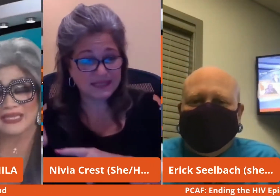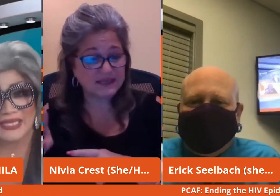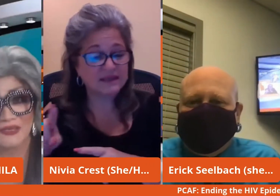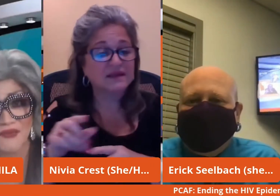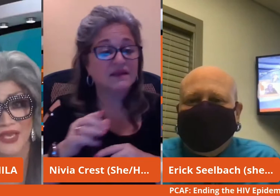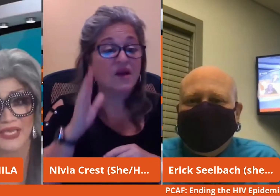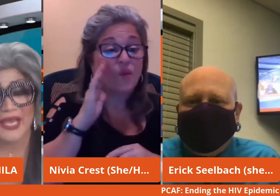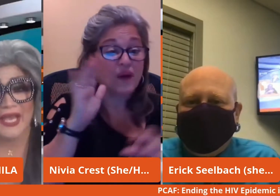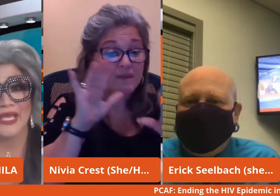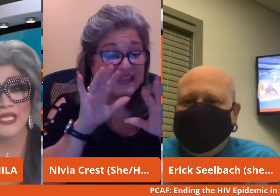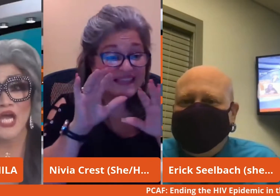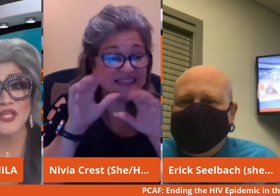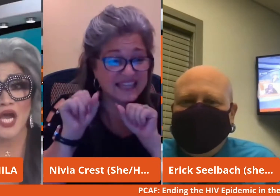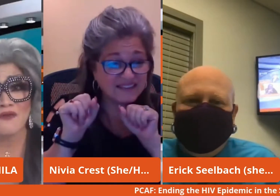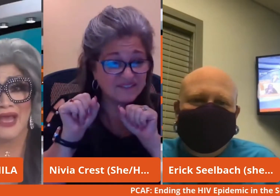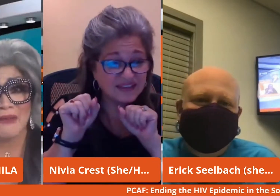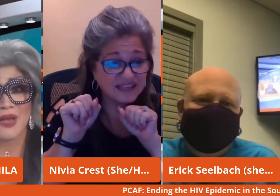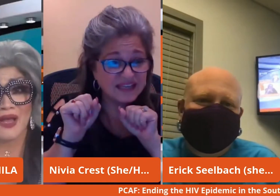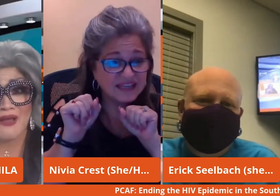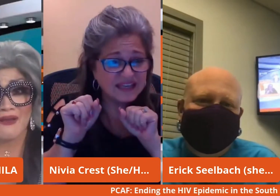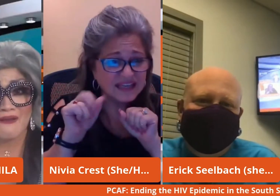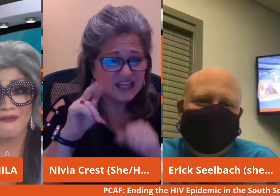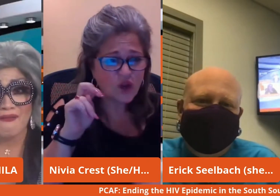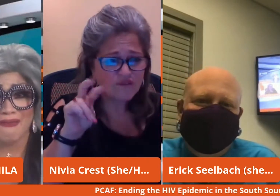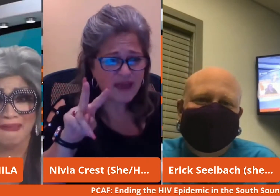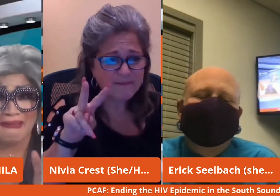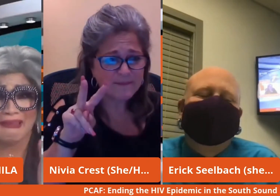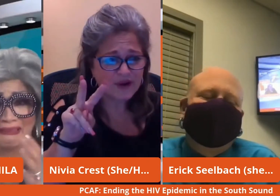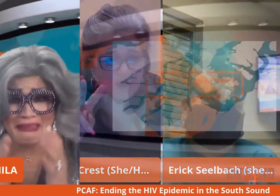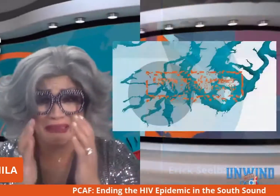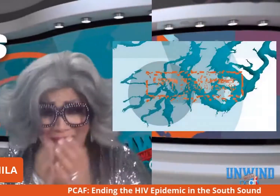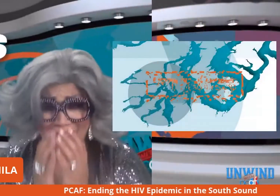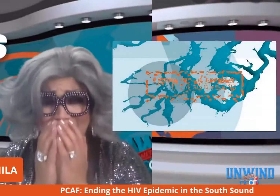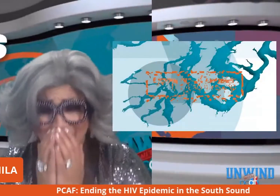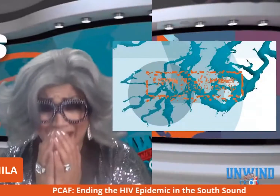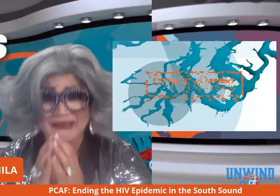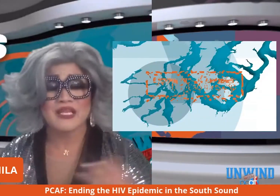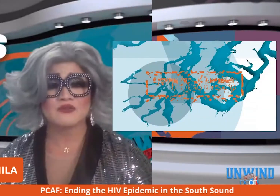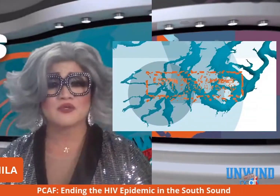be leaving in November.